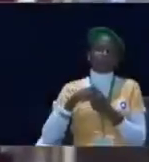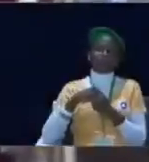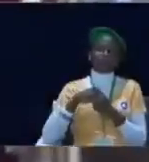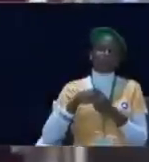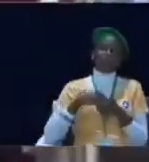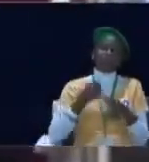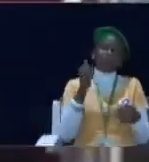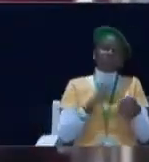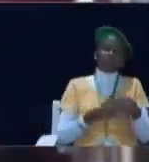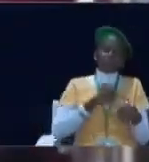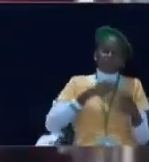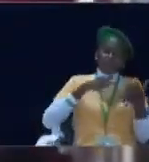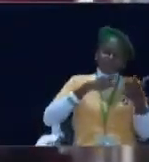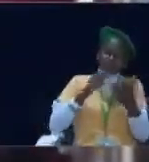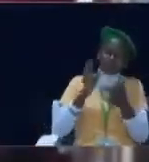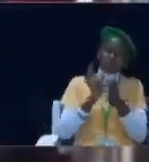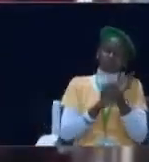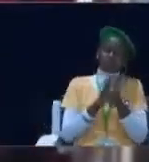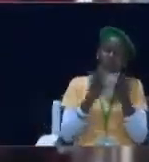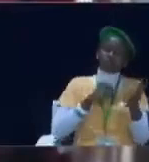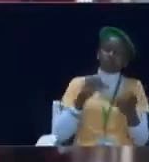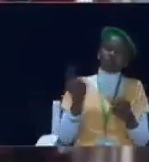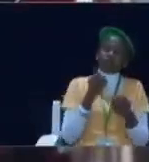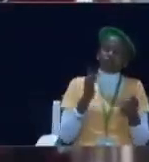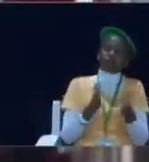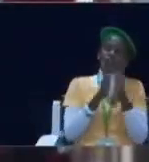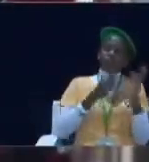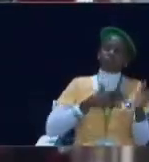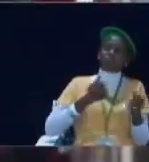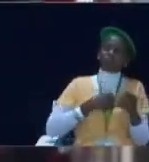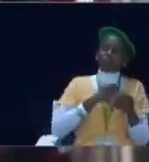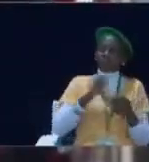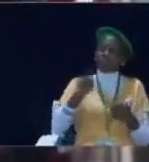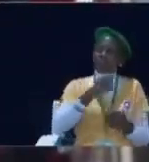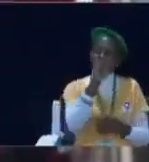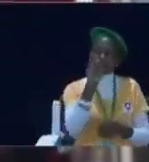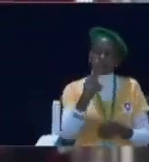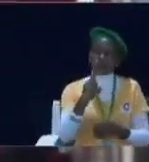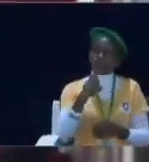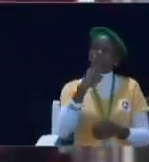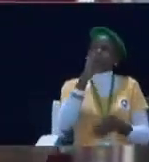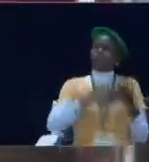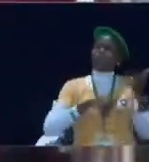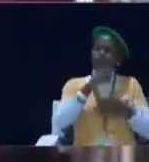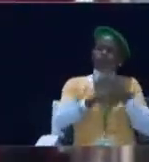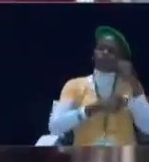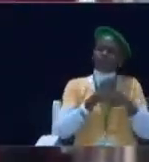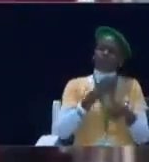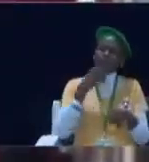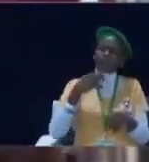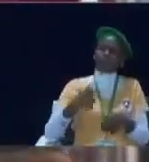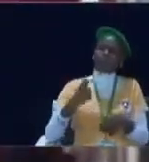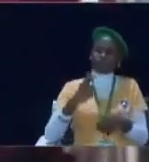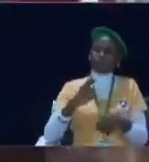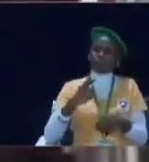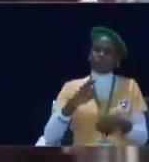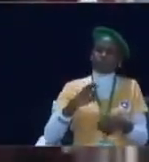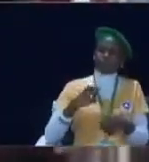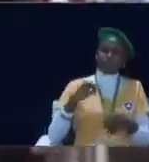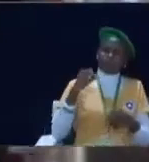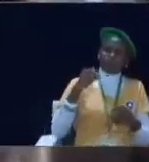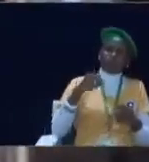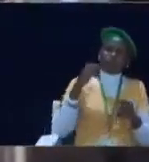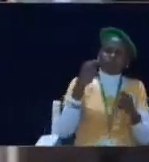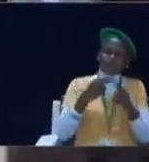Whenever I study the scripture, I always ask myself a question. What kind of mother give birth to a child and say,